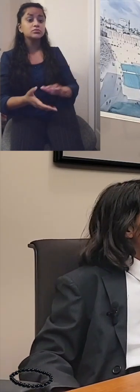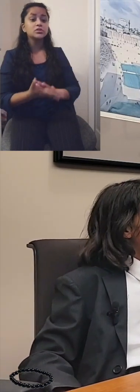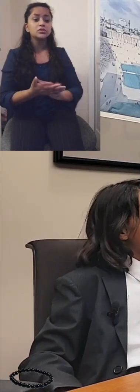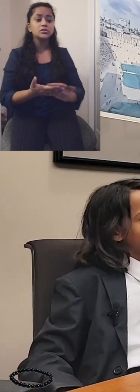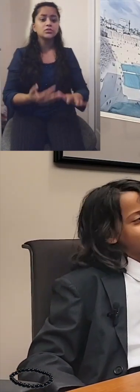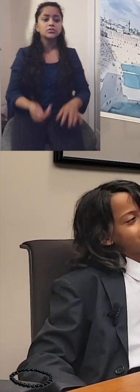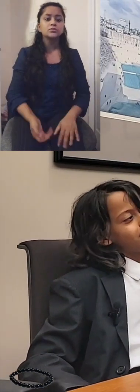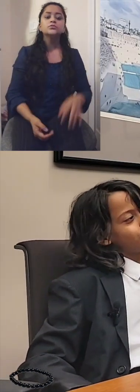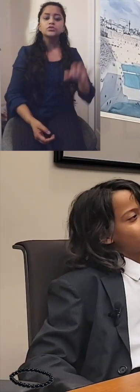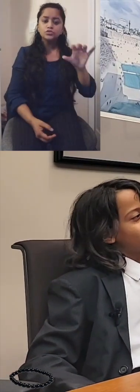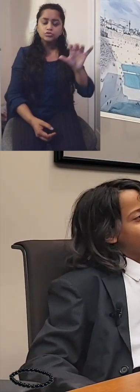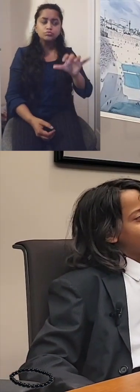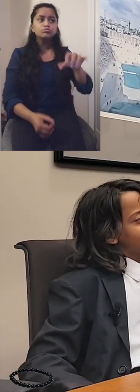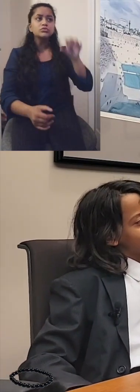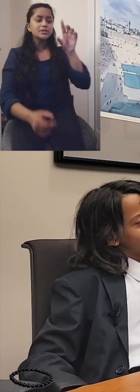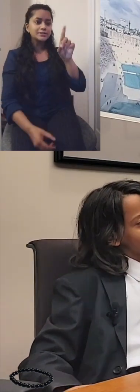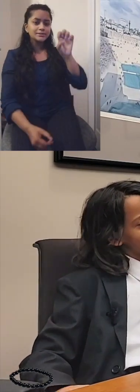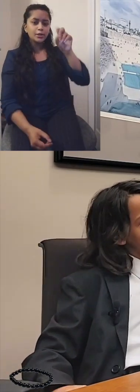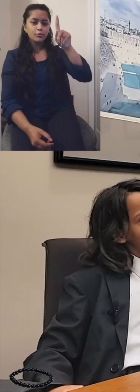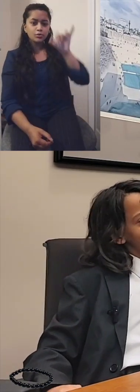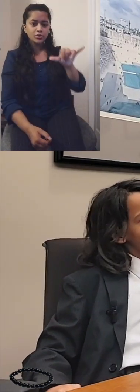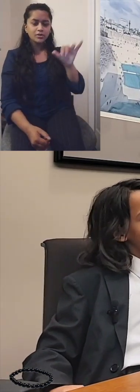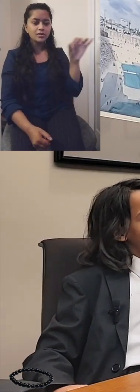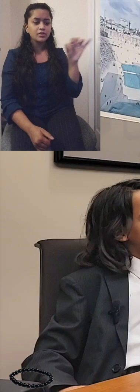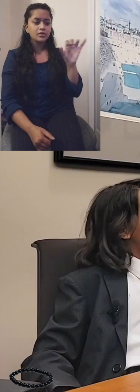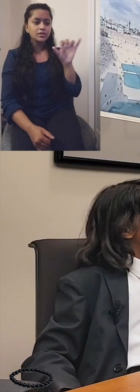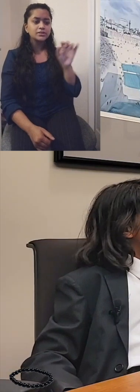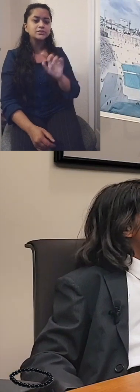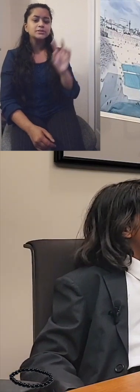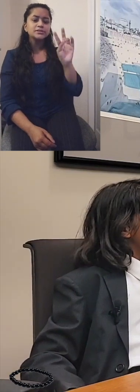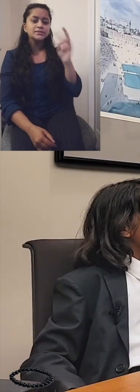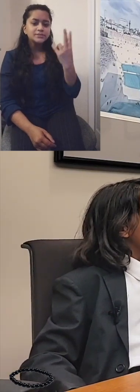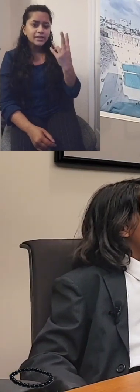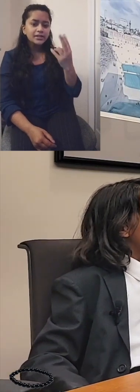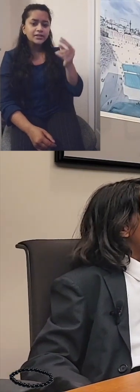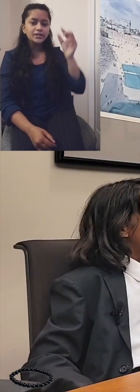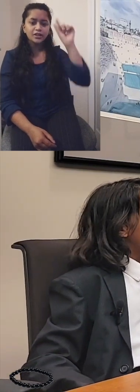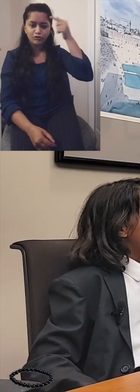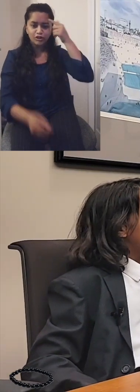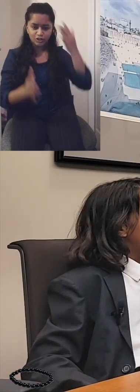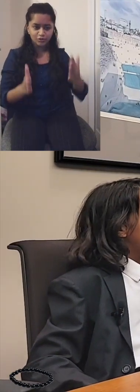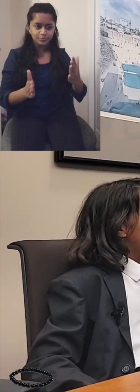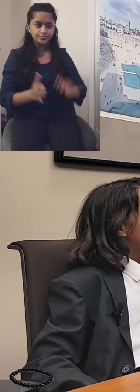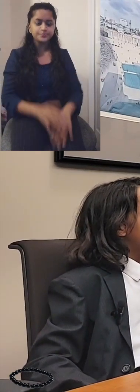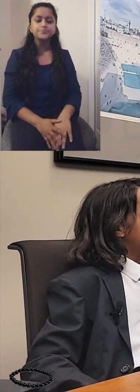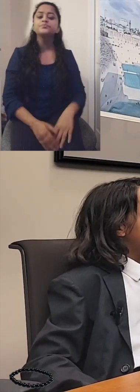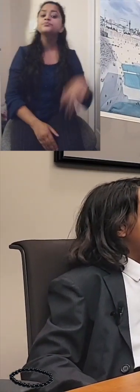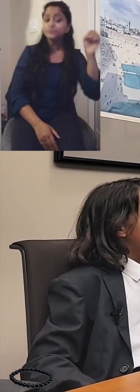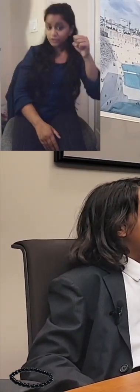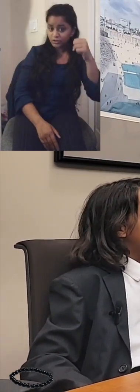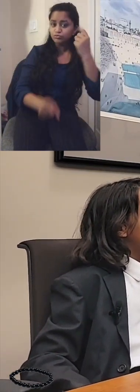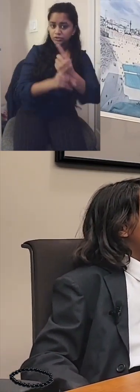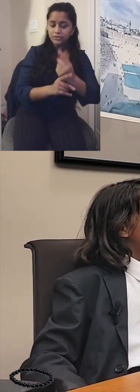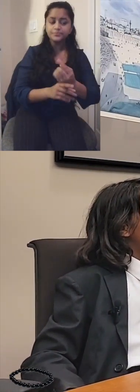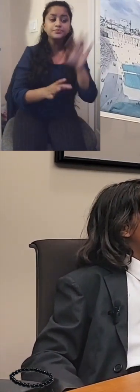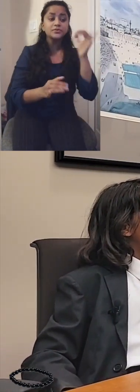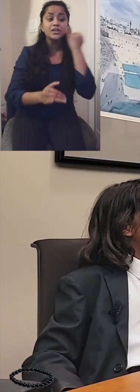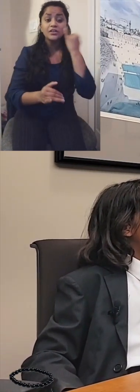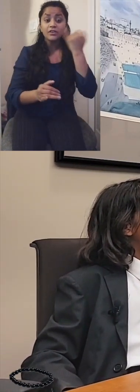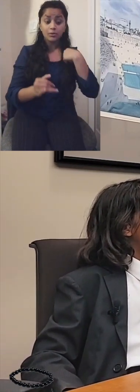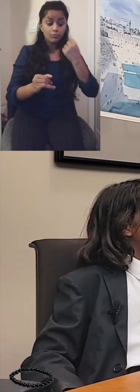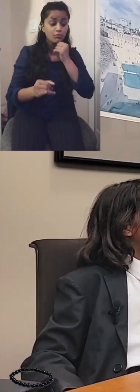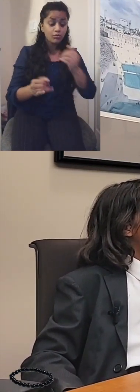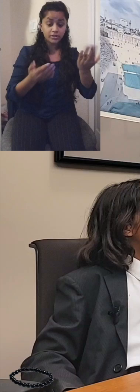is kind of like a second governor. But yeah, when I'm not here, the deputy governor does step in and he then becomes the